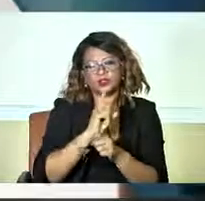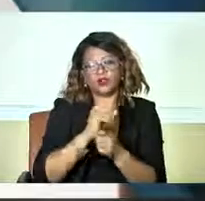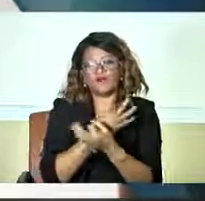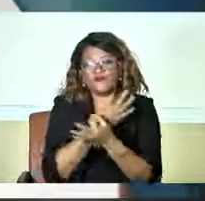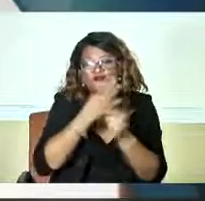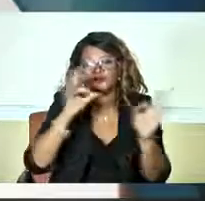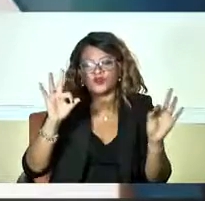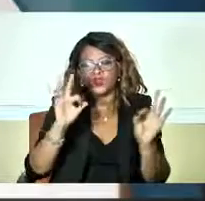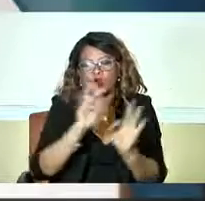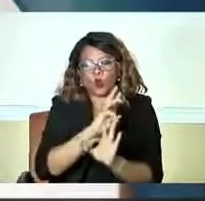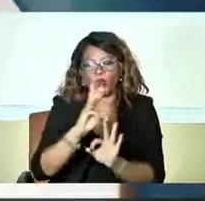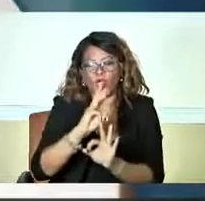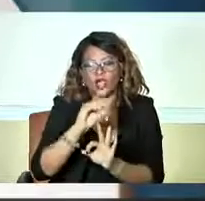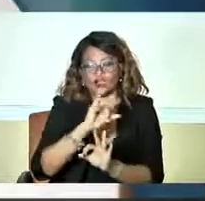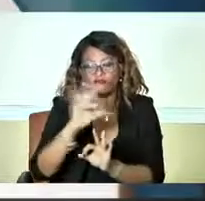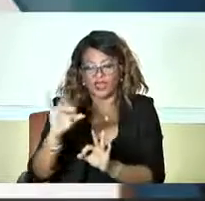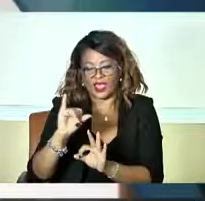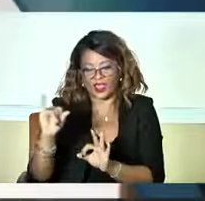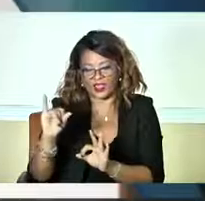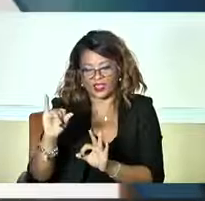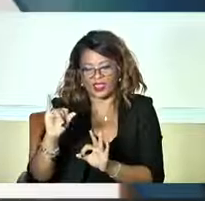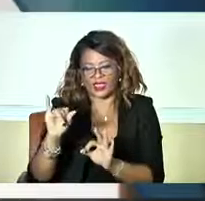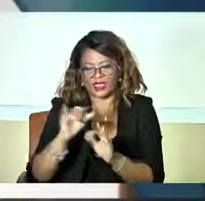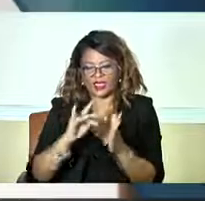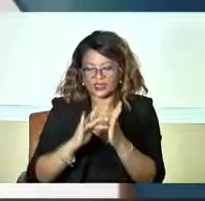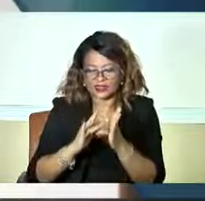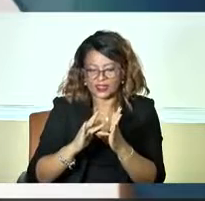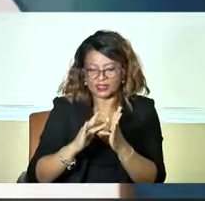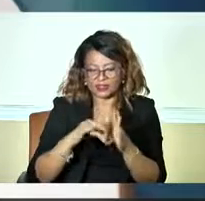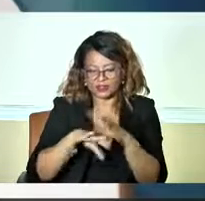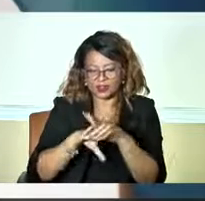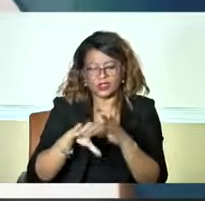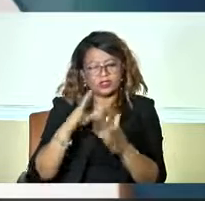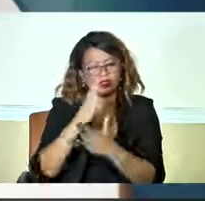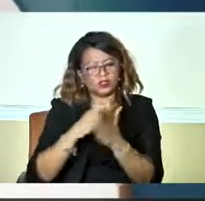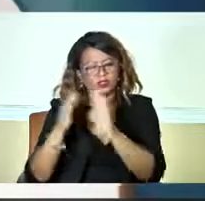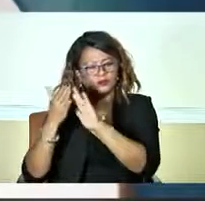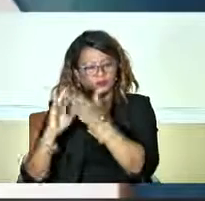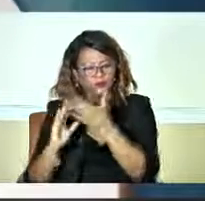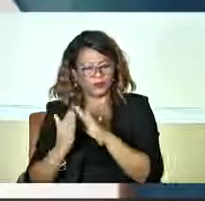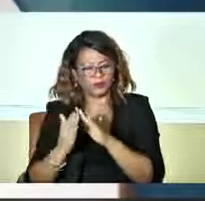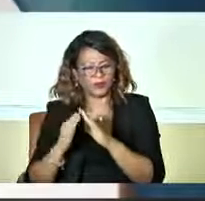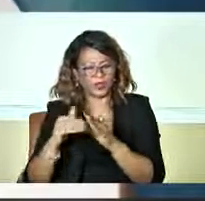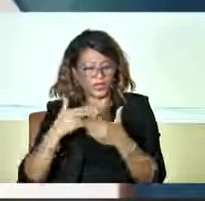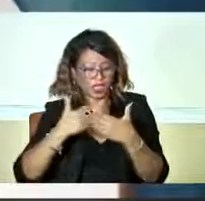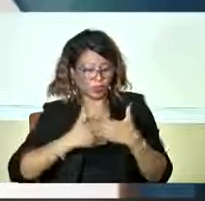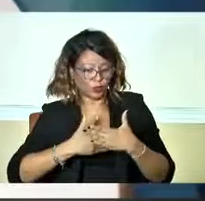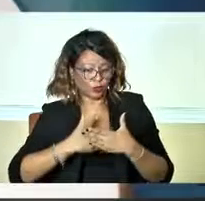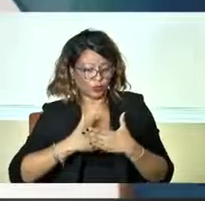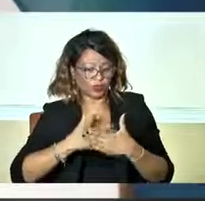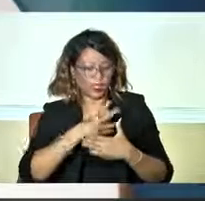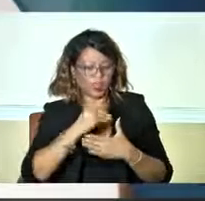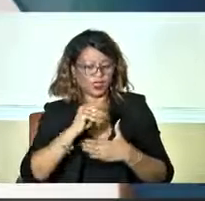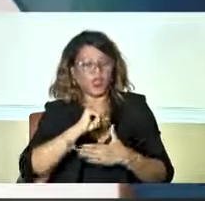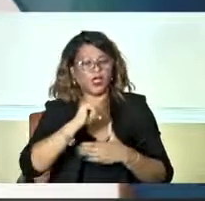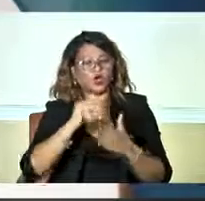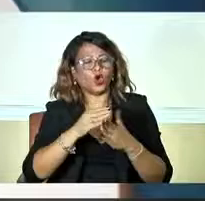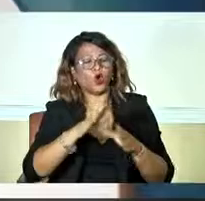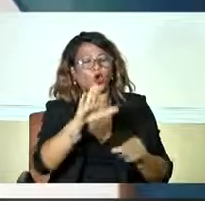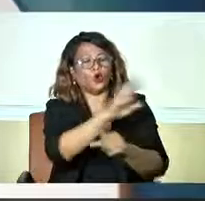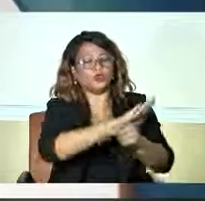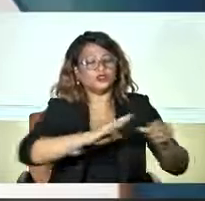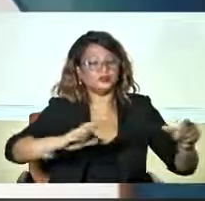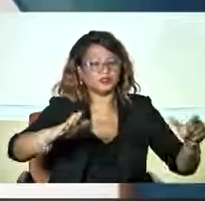free Wi-Fi and internet access to certain communities and neighborhoods and other open